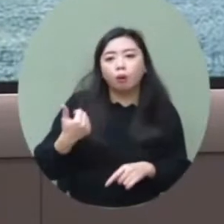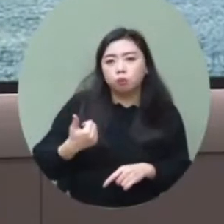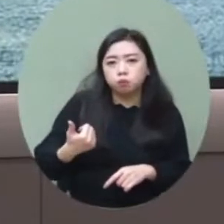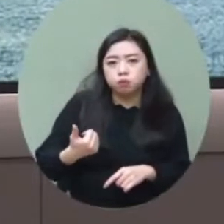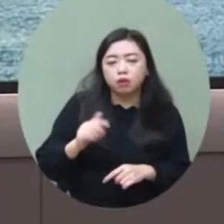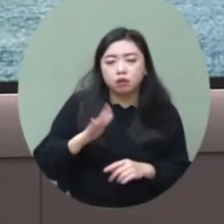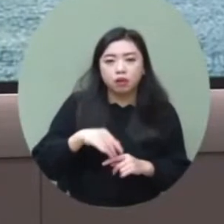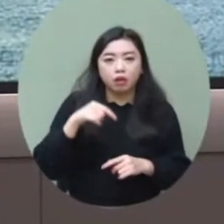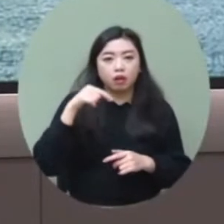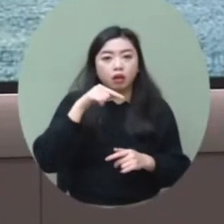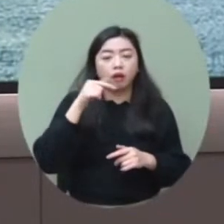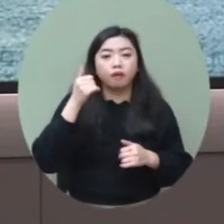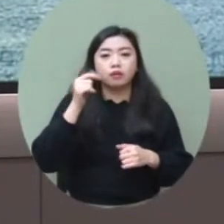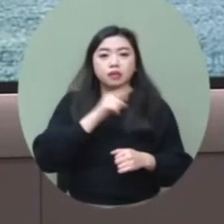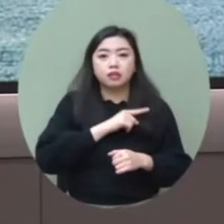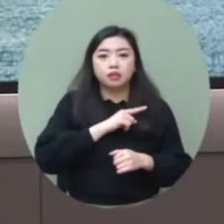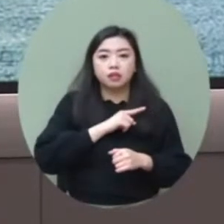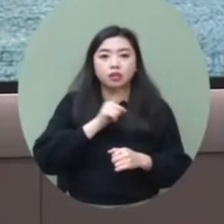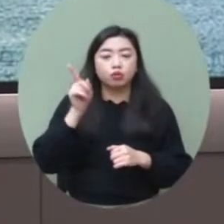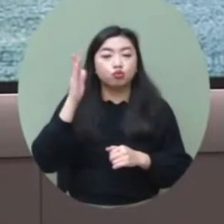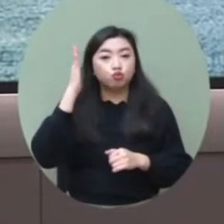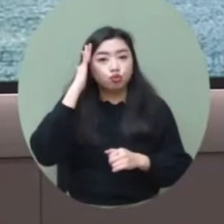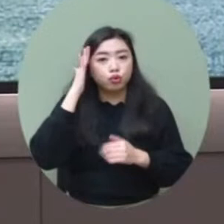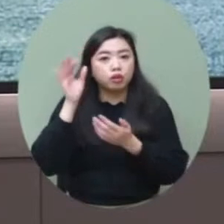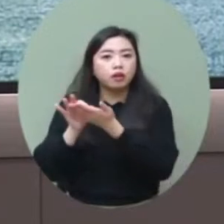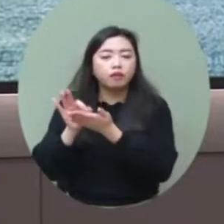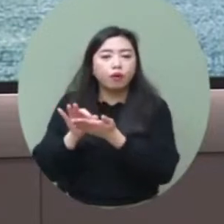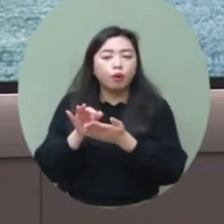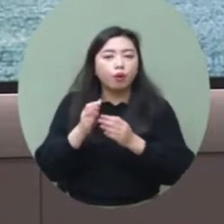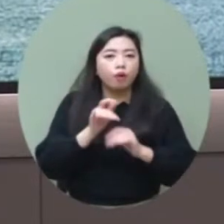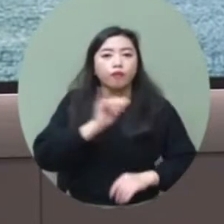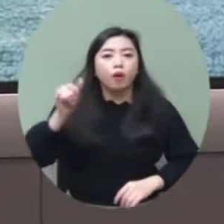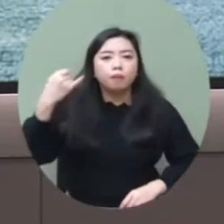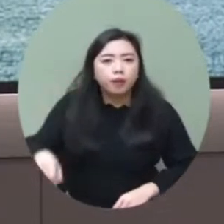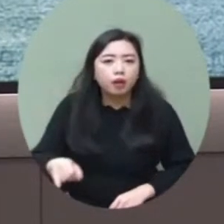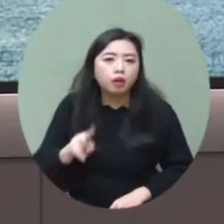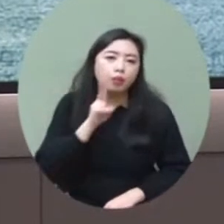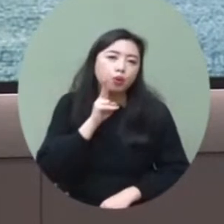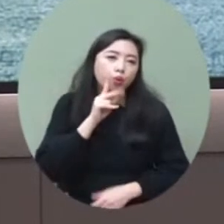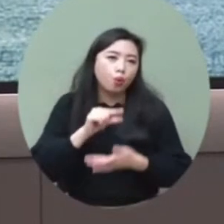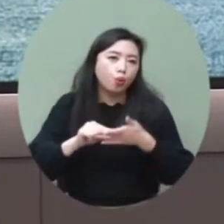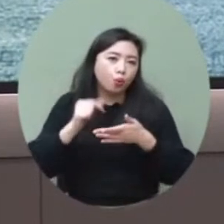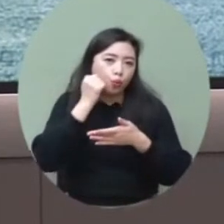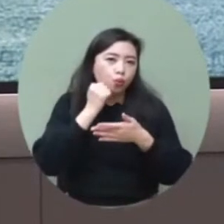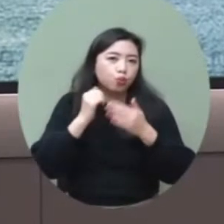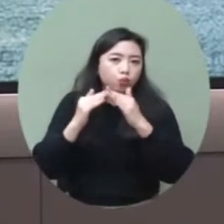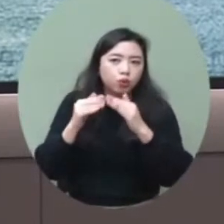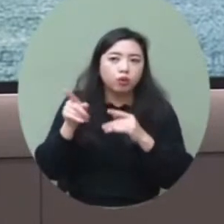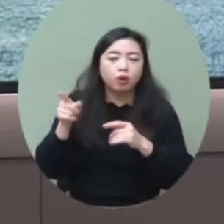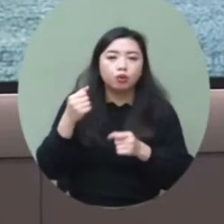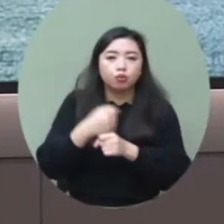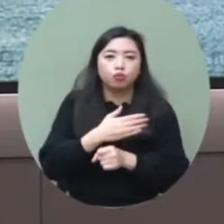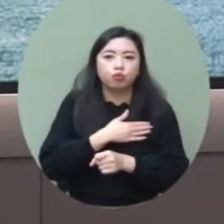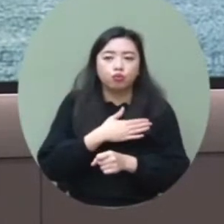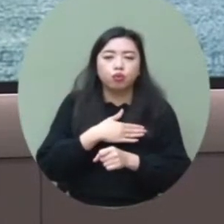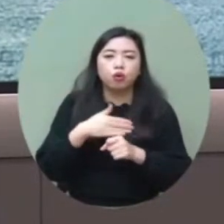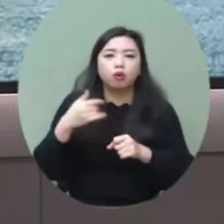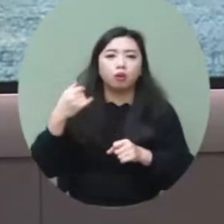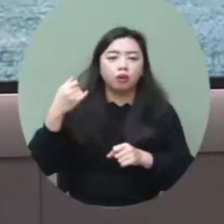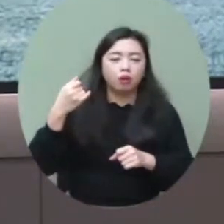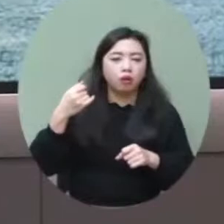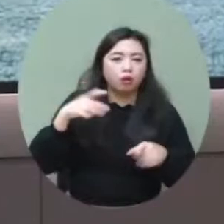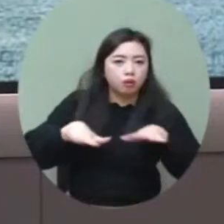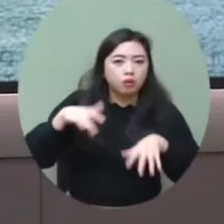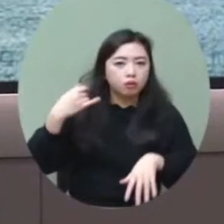some patients could be discharged, but because of different reasons, they could not return to their original place of residence,